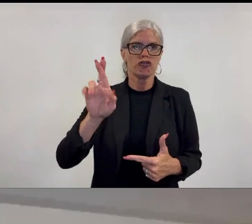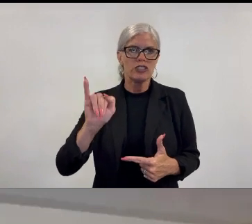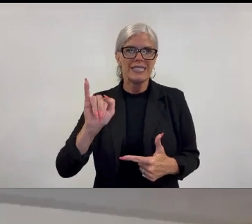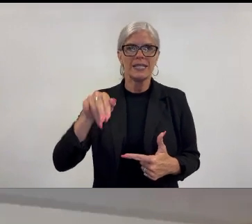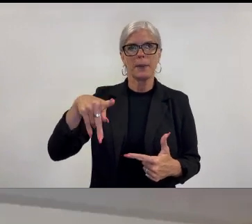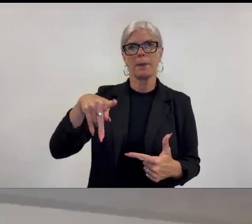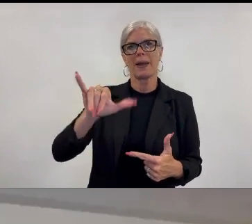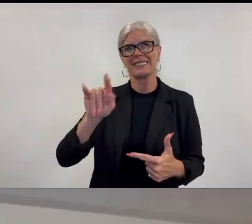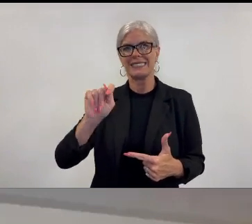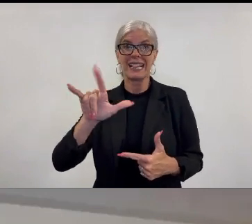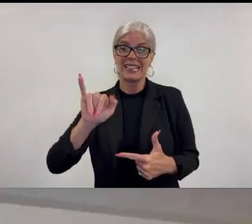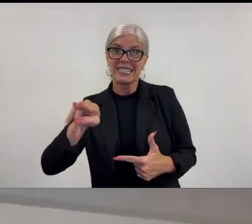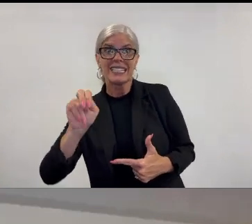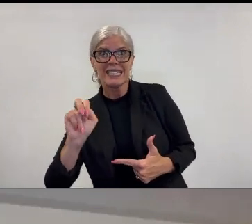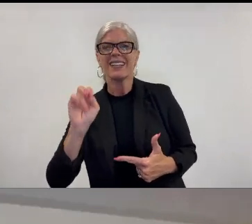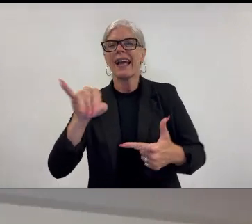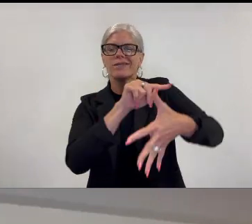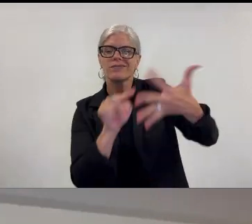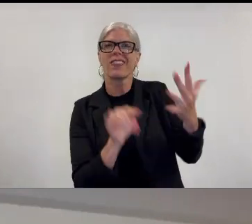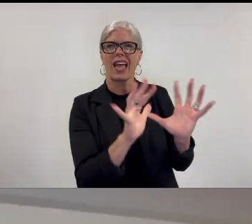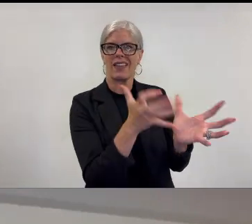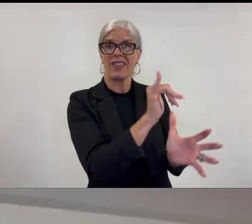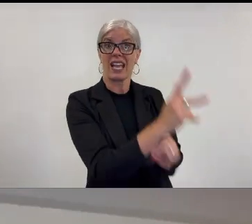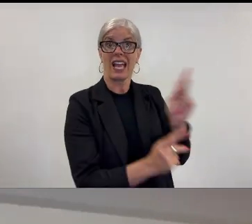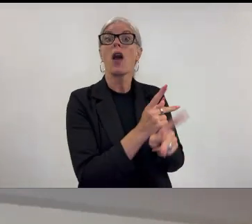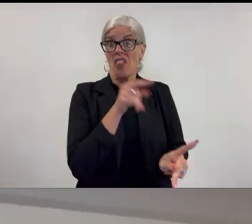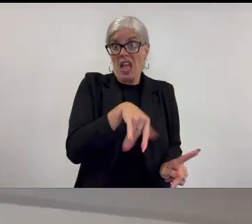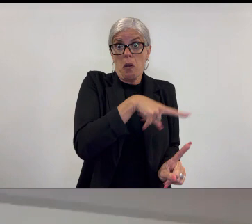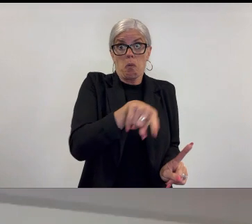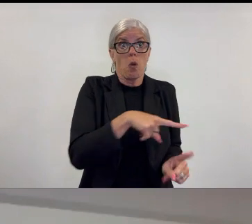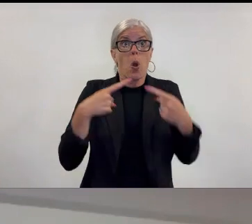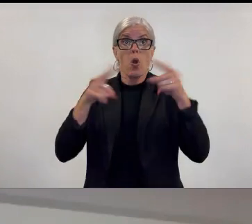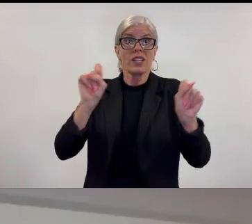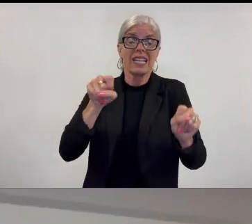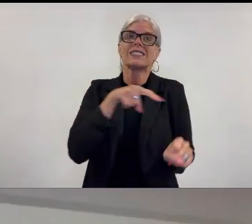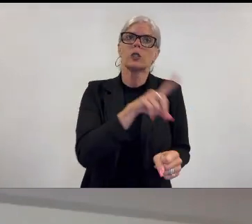we modulate it. So I'm going to